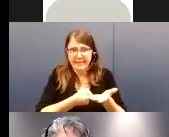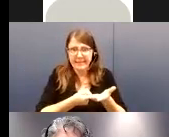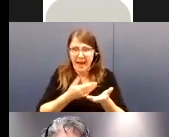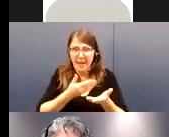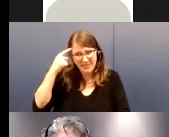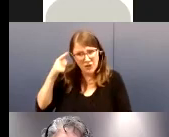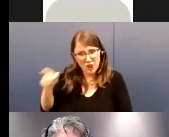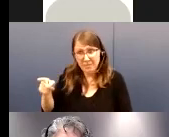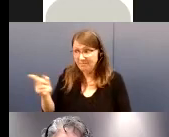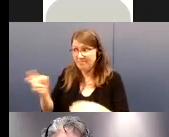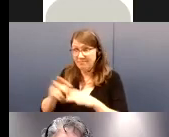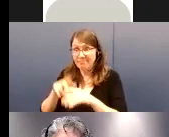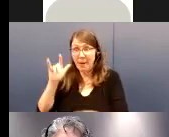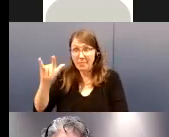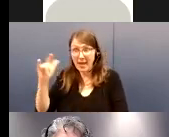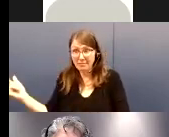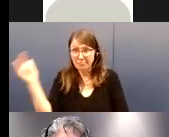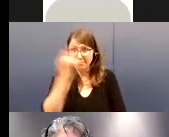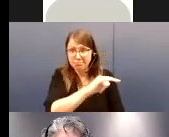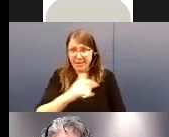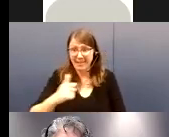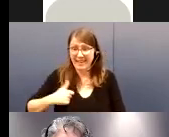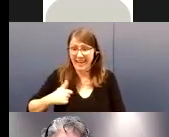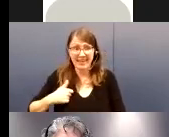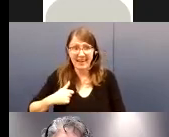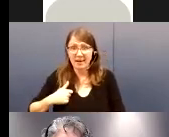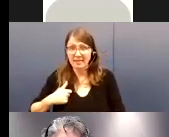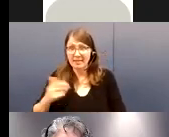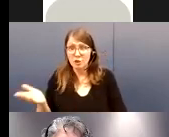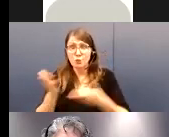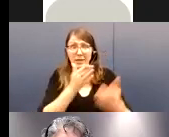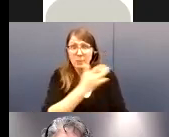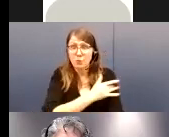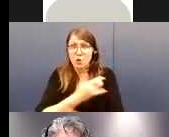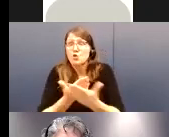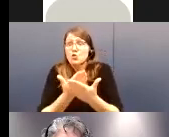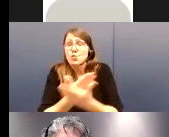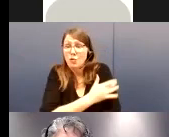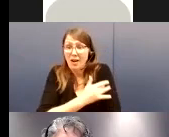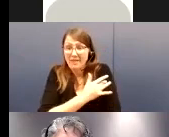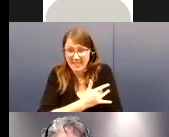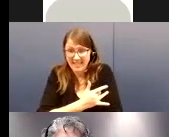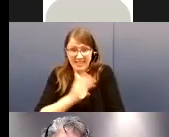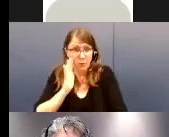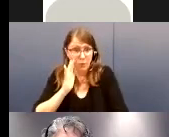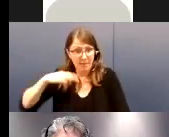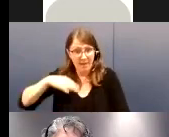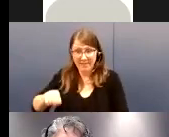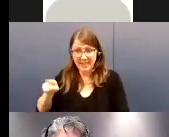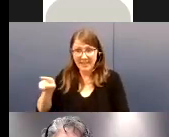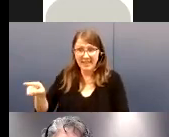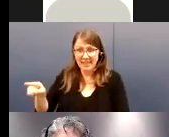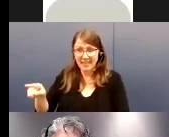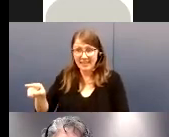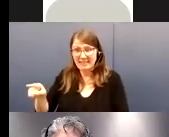in that current state in the middle of COVID to be housed in a province that they didn't know. Was that in their best interest? And we ended up I worked